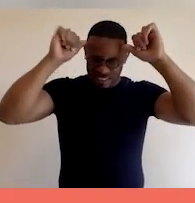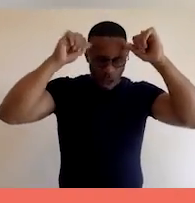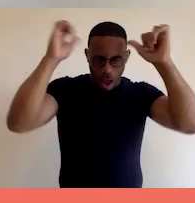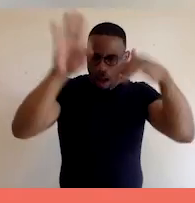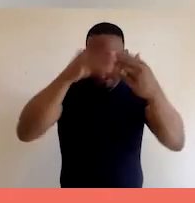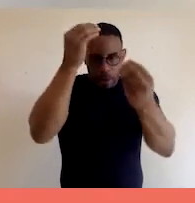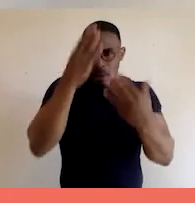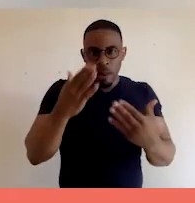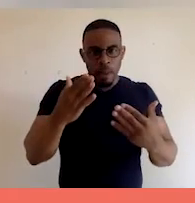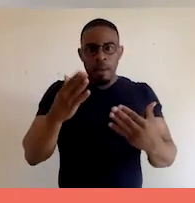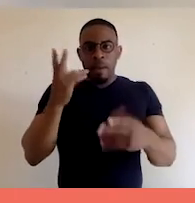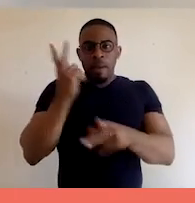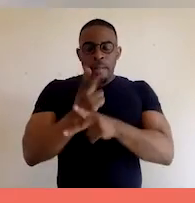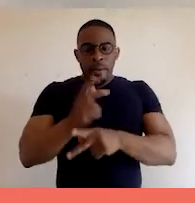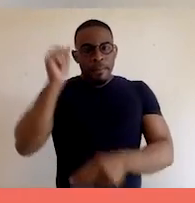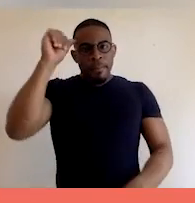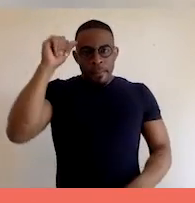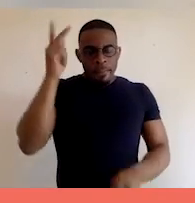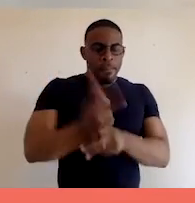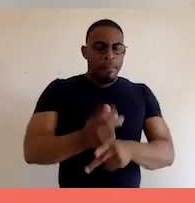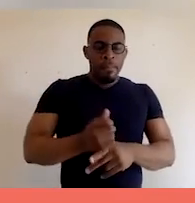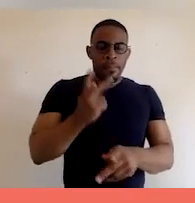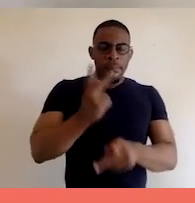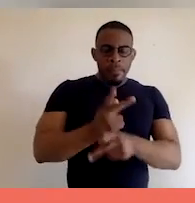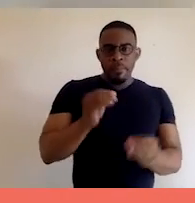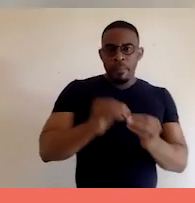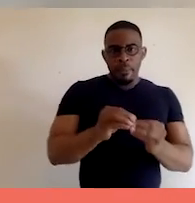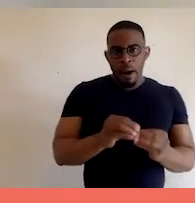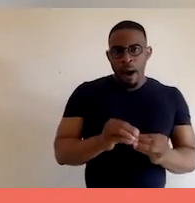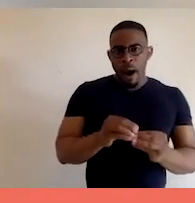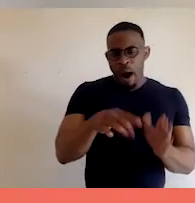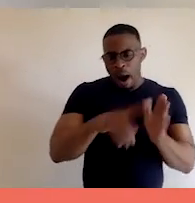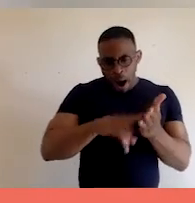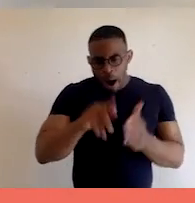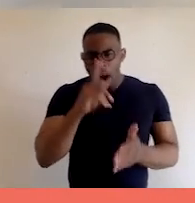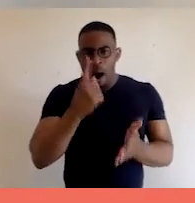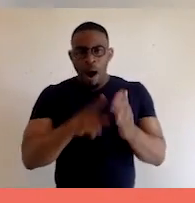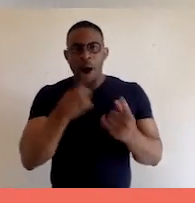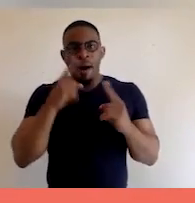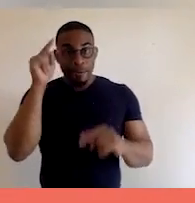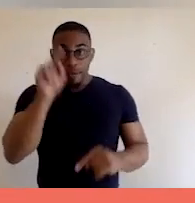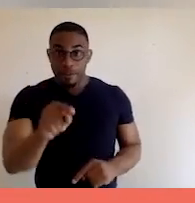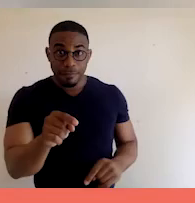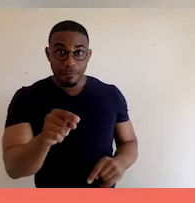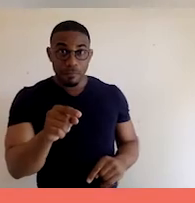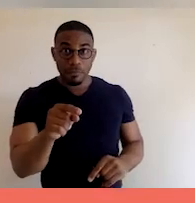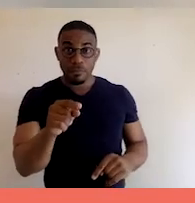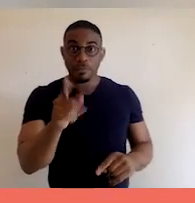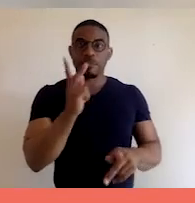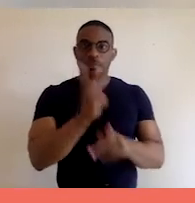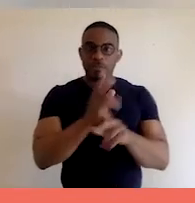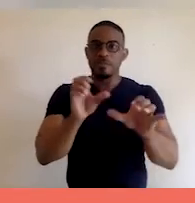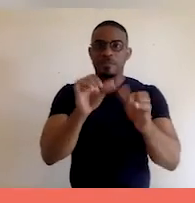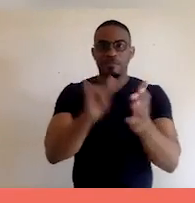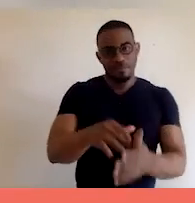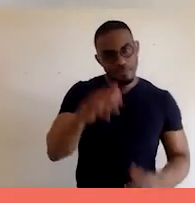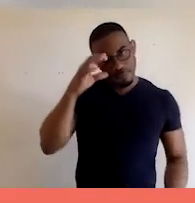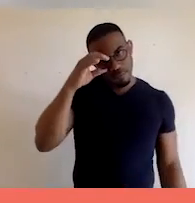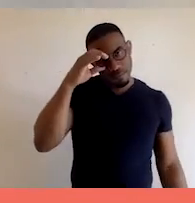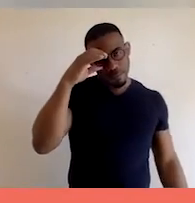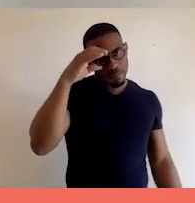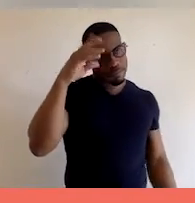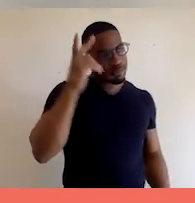that information and keeping it. It helps me retain more. Find out what works for you and keep doing it.